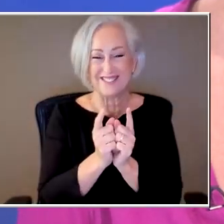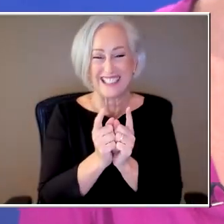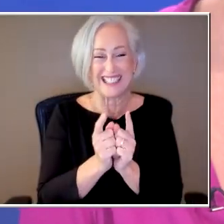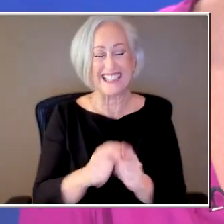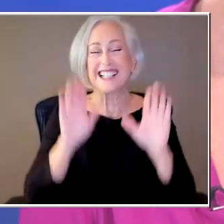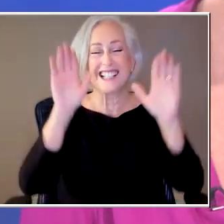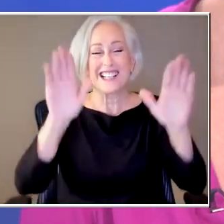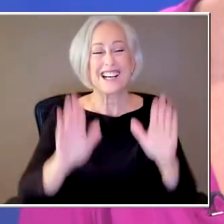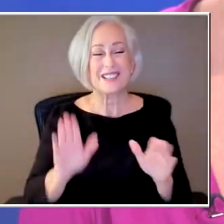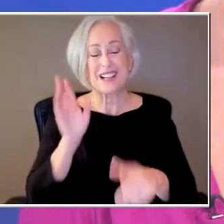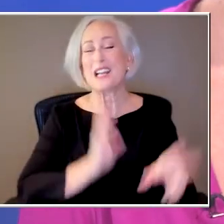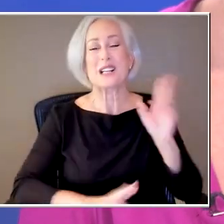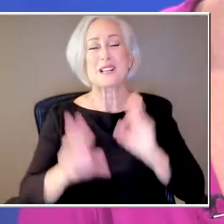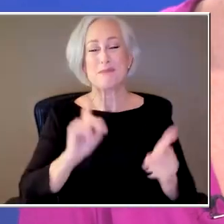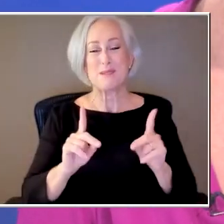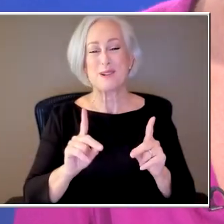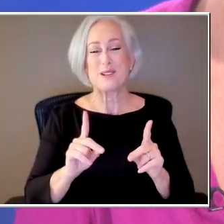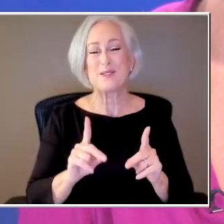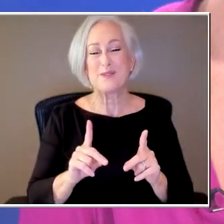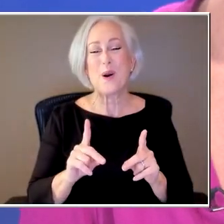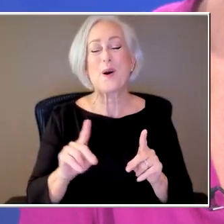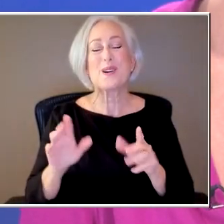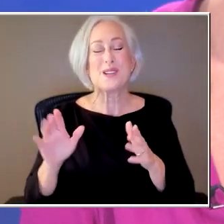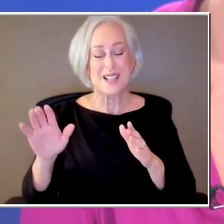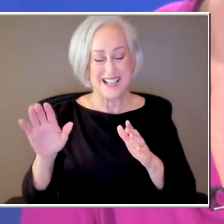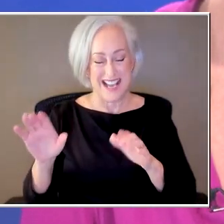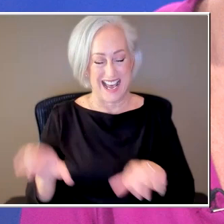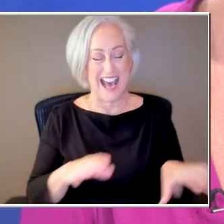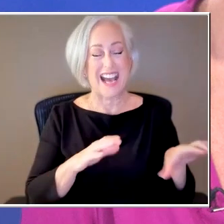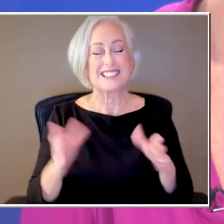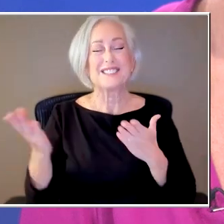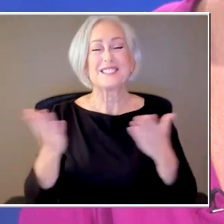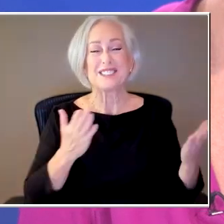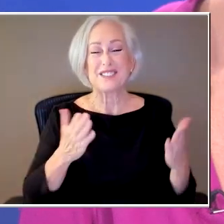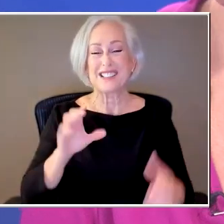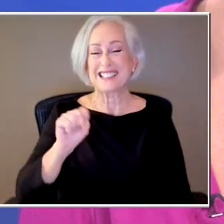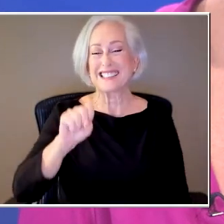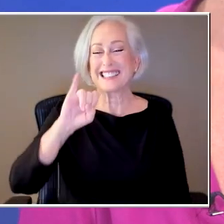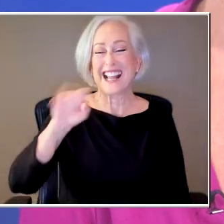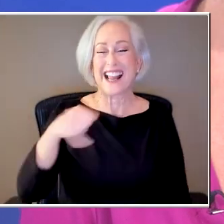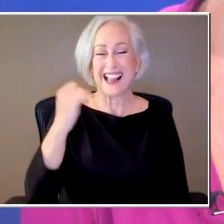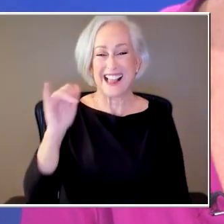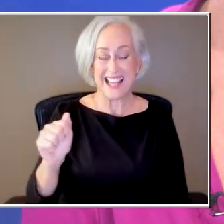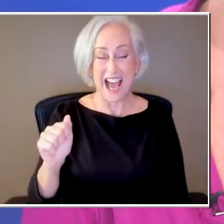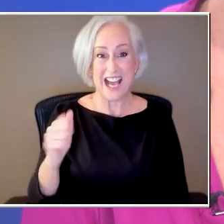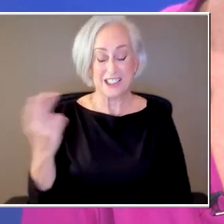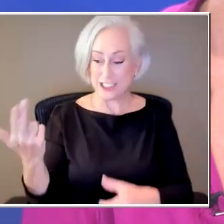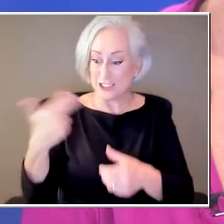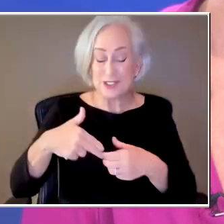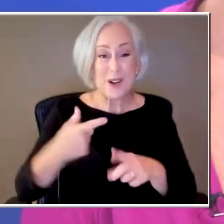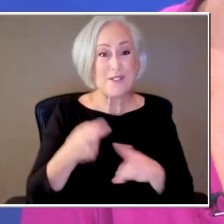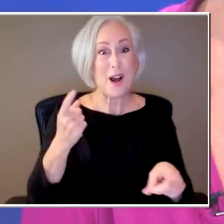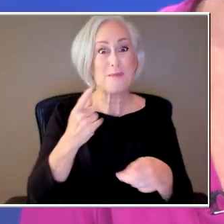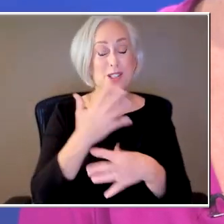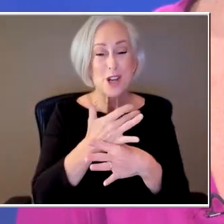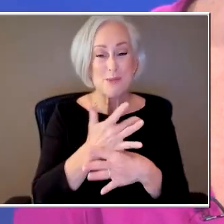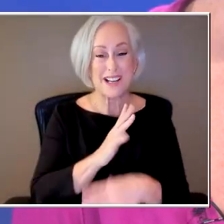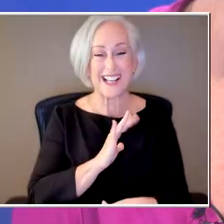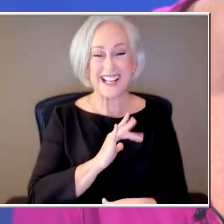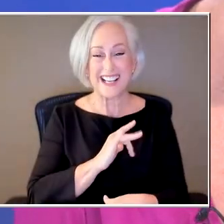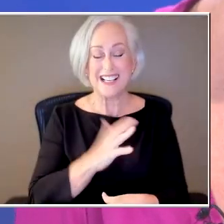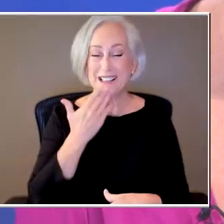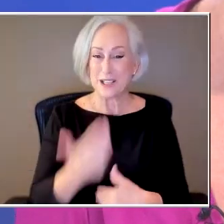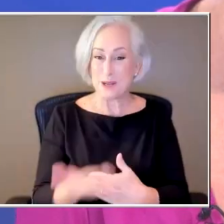people in that active service, Celia. We're talking live with her this morning, joining us all the way from Germany. I would say good morning, but actually